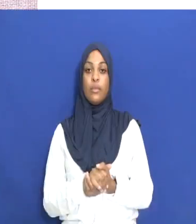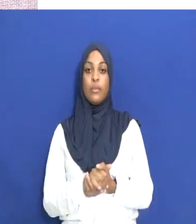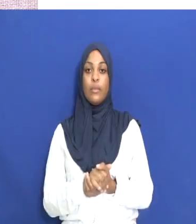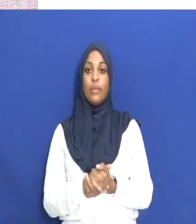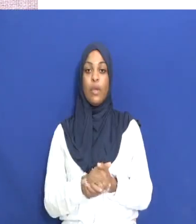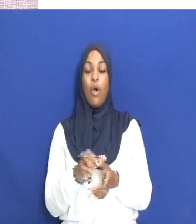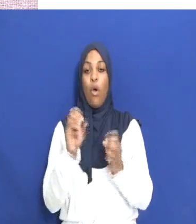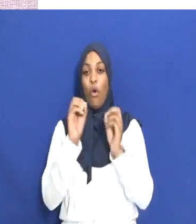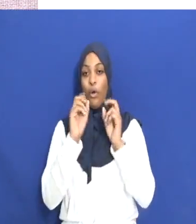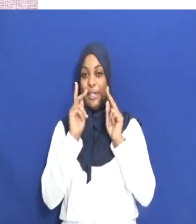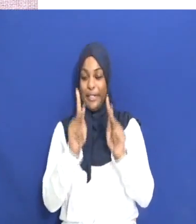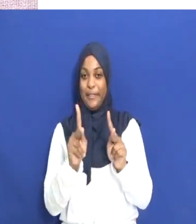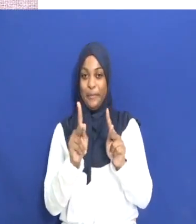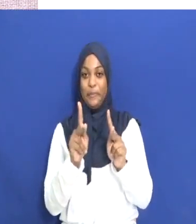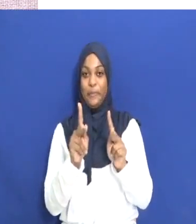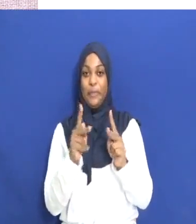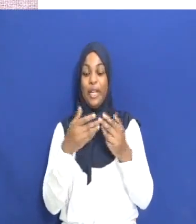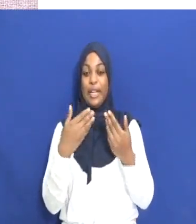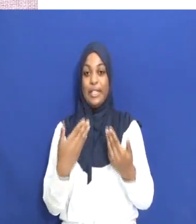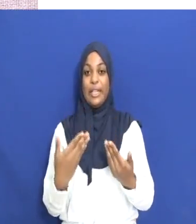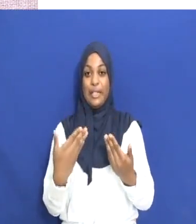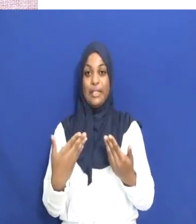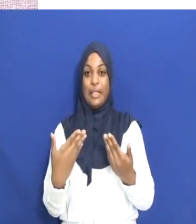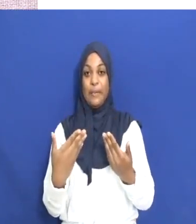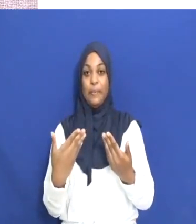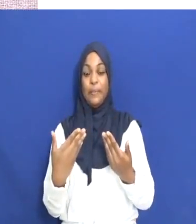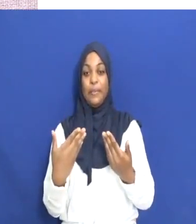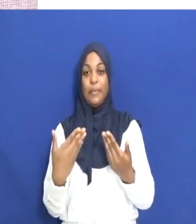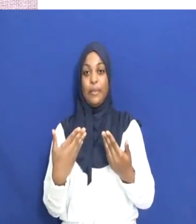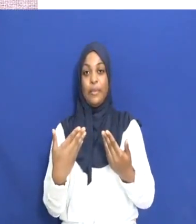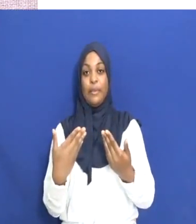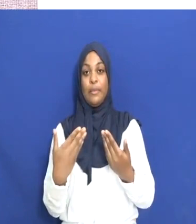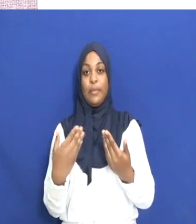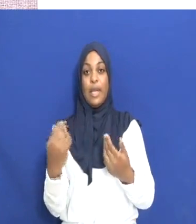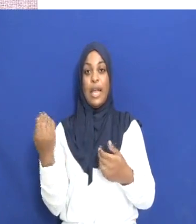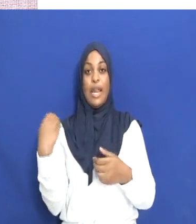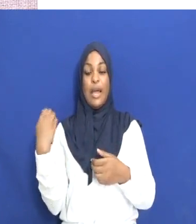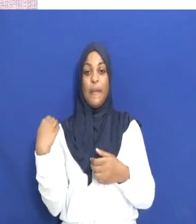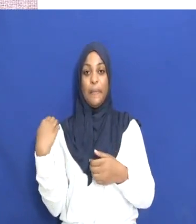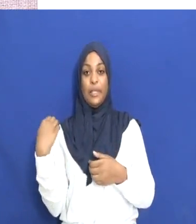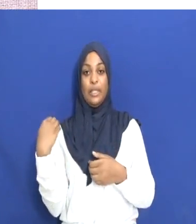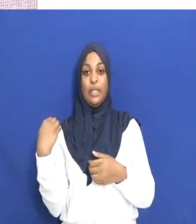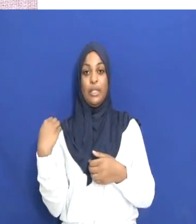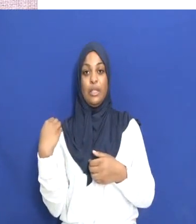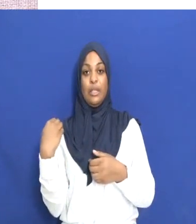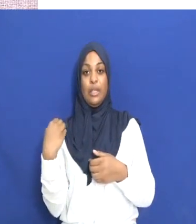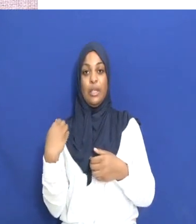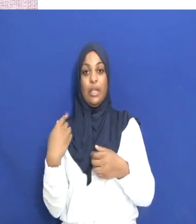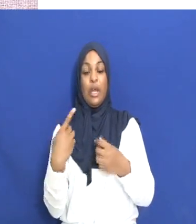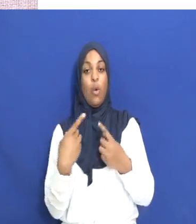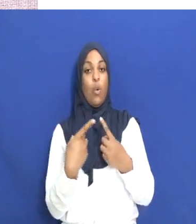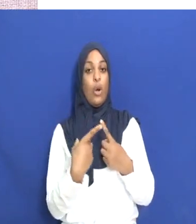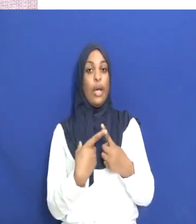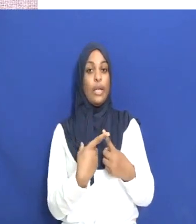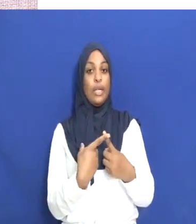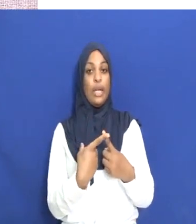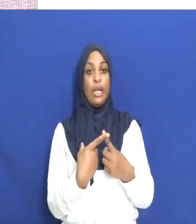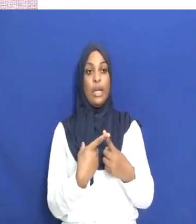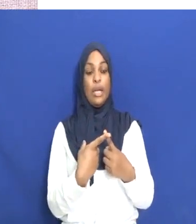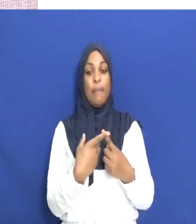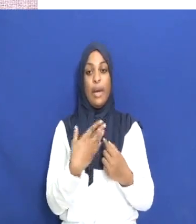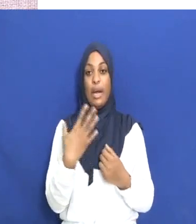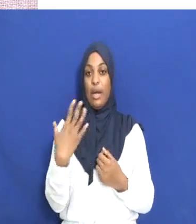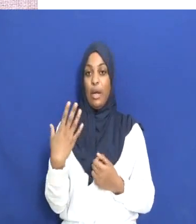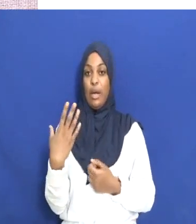Okay, can you tell me how many times does each number multiply by itself? How many